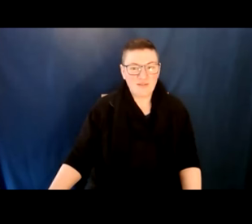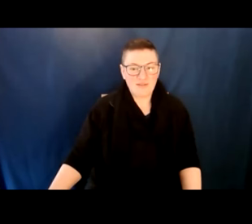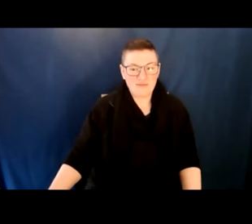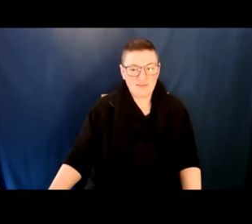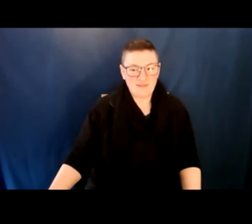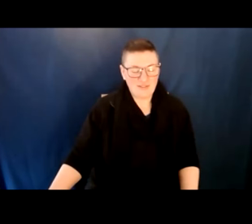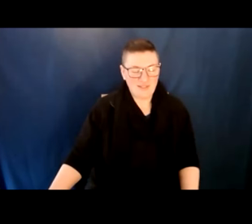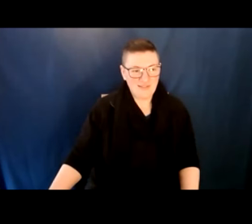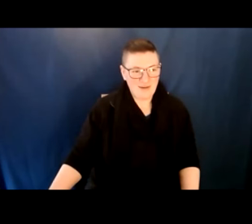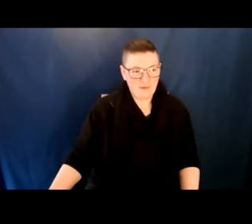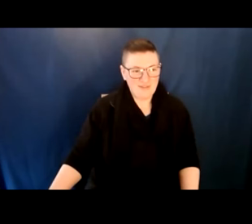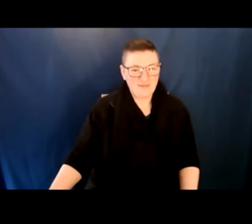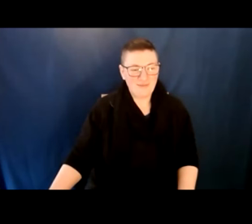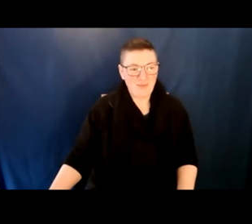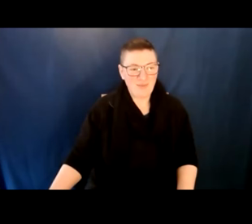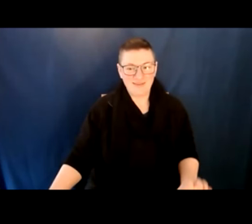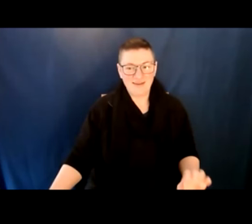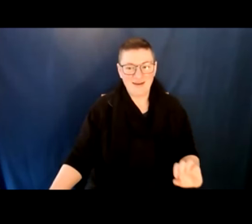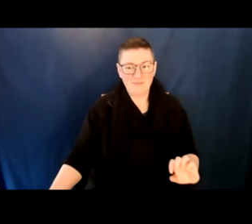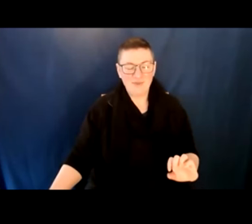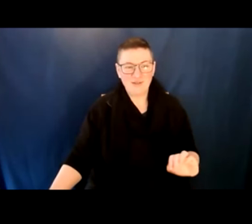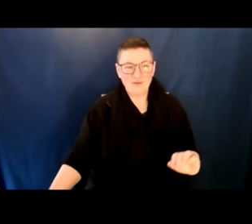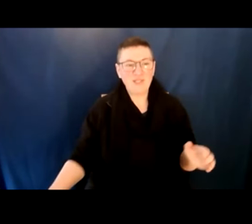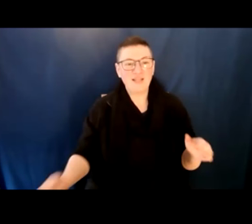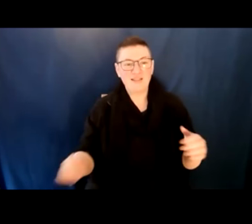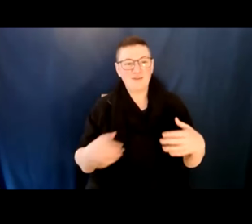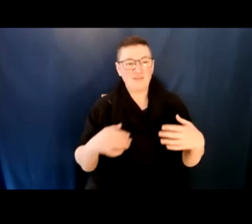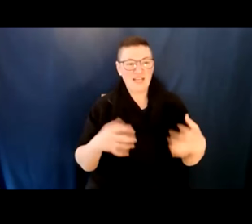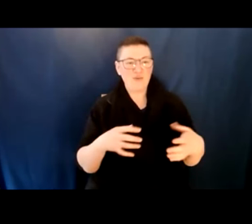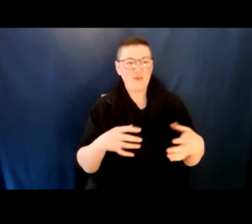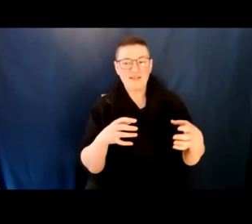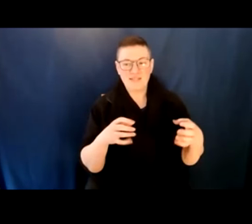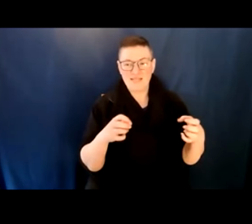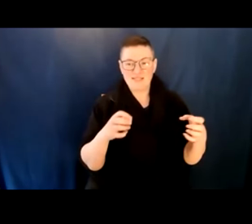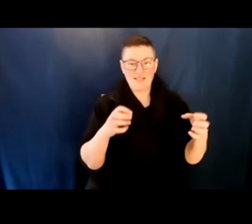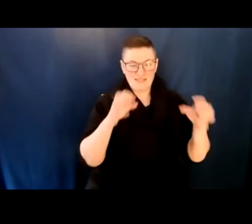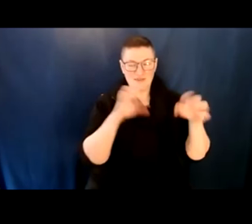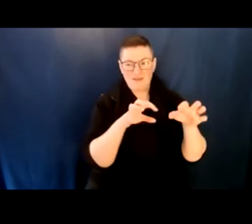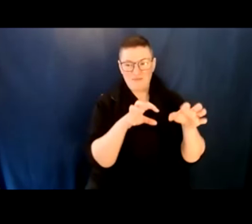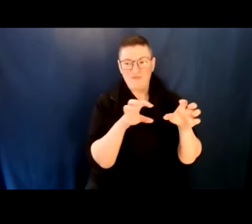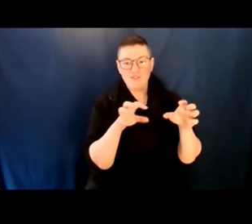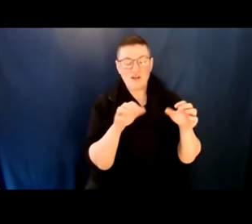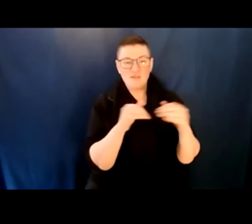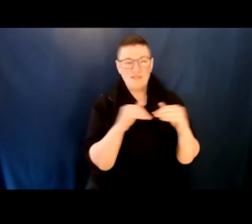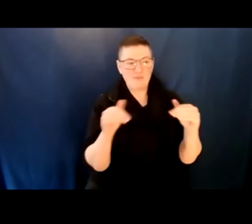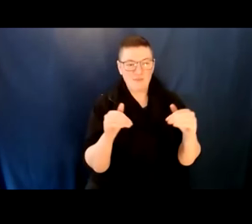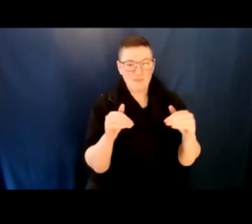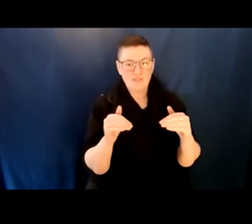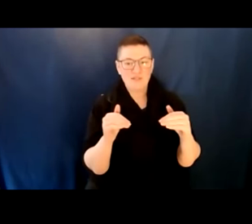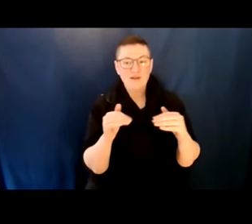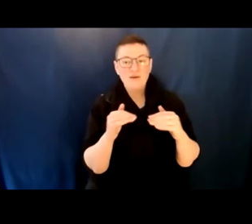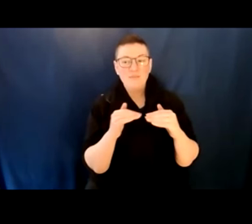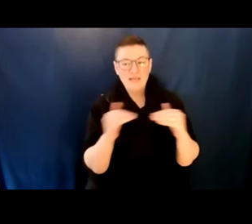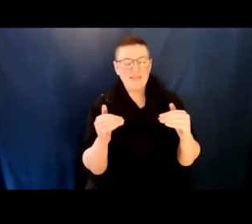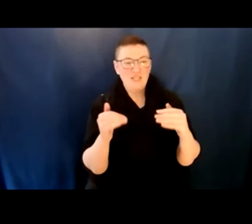This looks daunting, it's a lot of words, but really the sort of the takeaway is that this family of metaphors talks about some of the